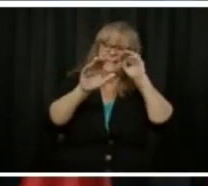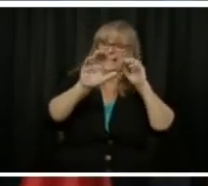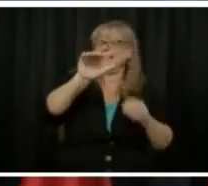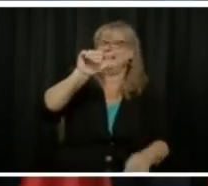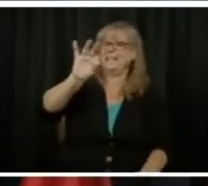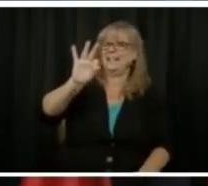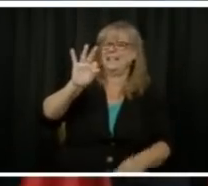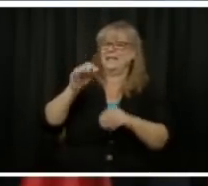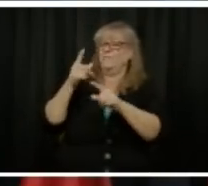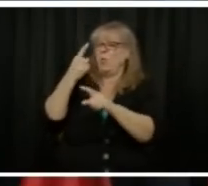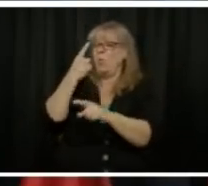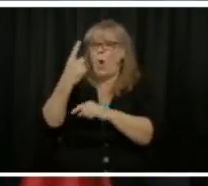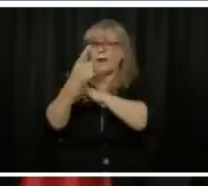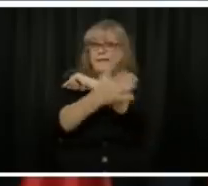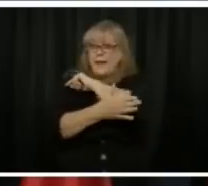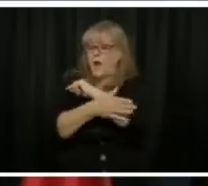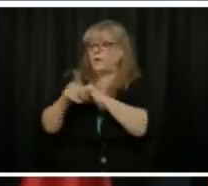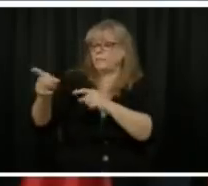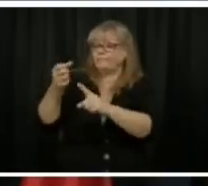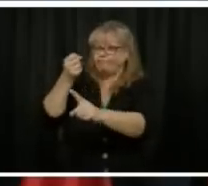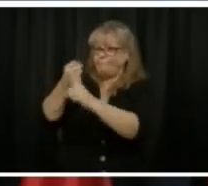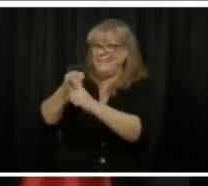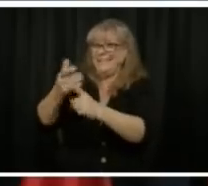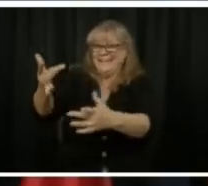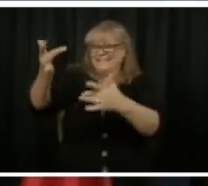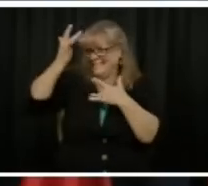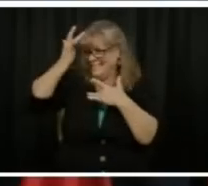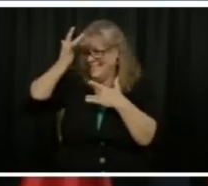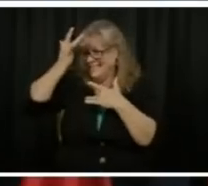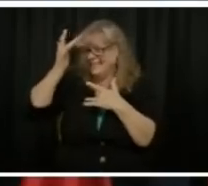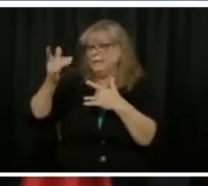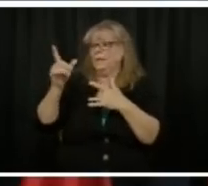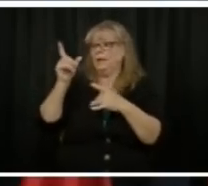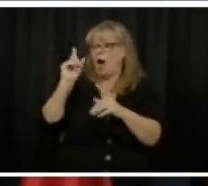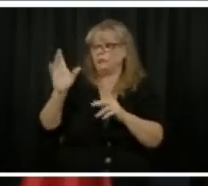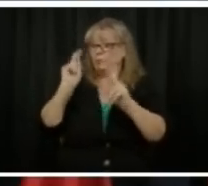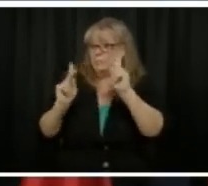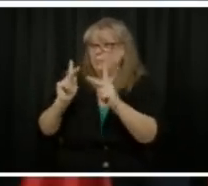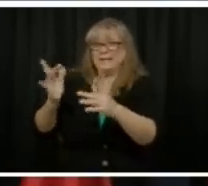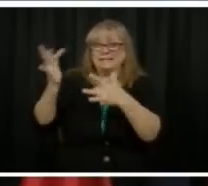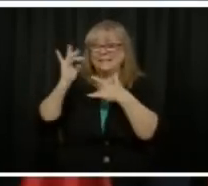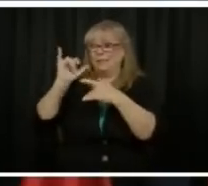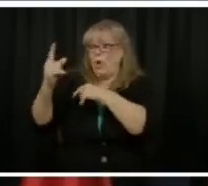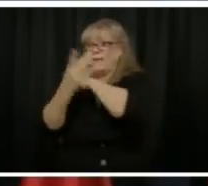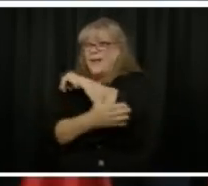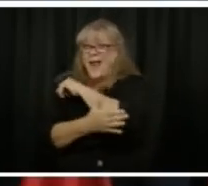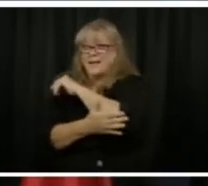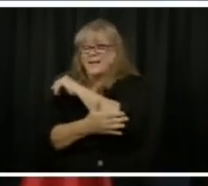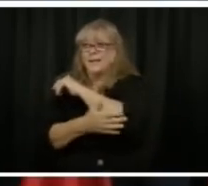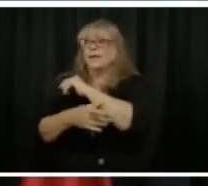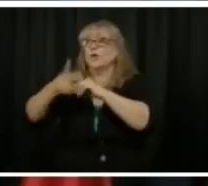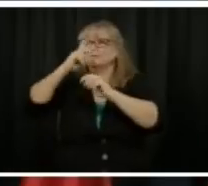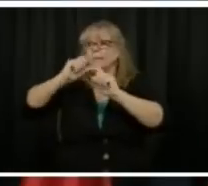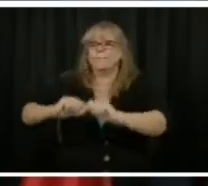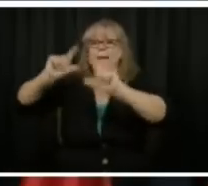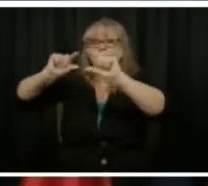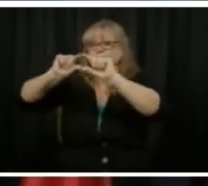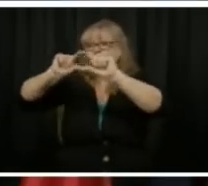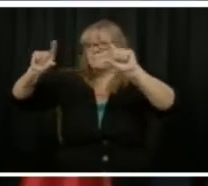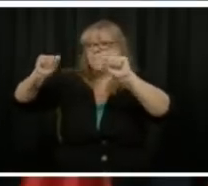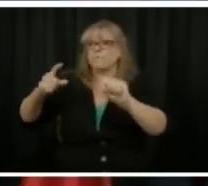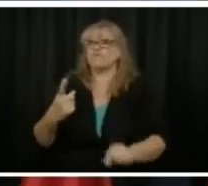100,000 population is considered in the red zone, and we want to work with these counties in partnership during this critical